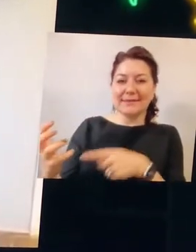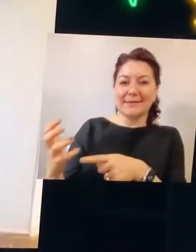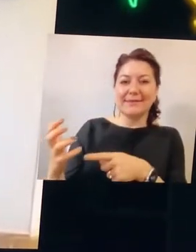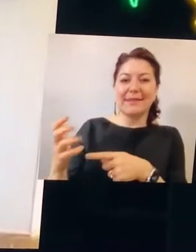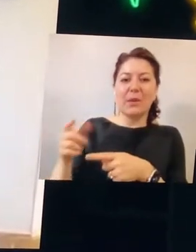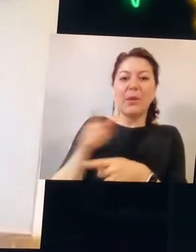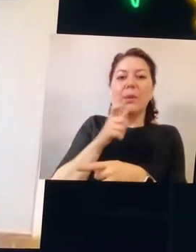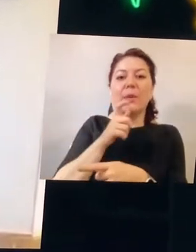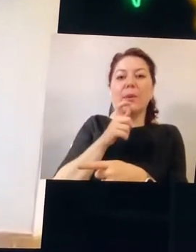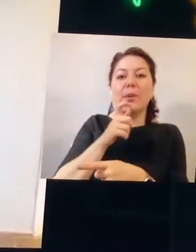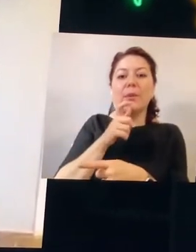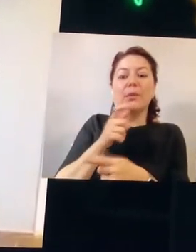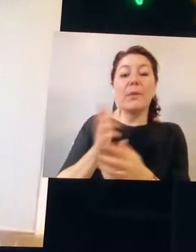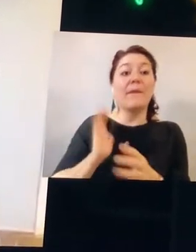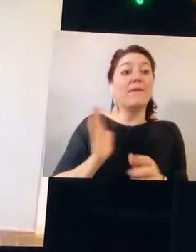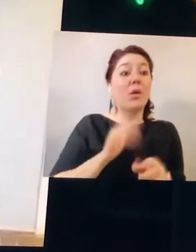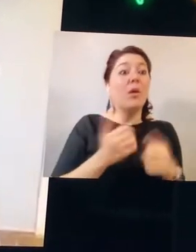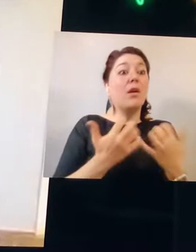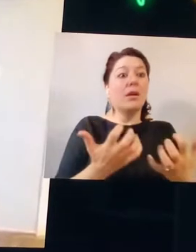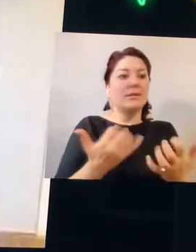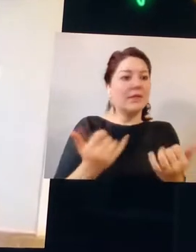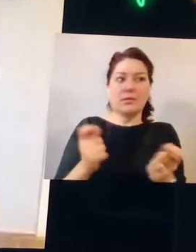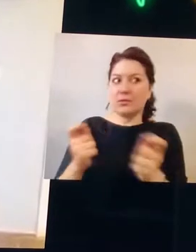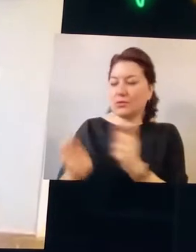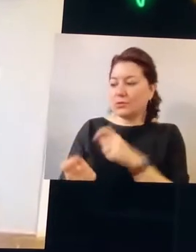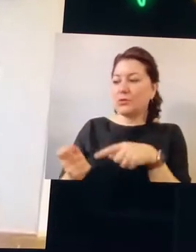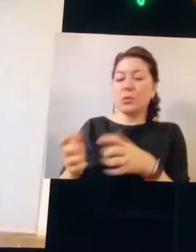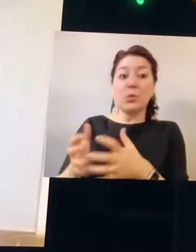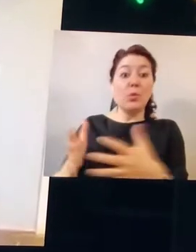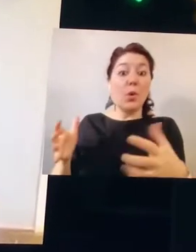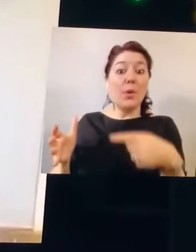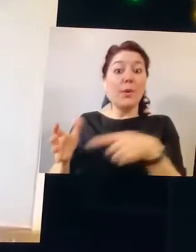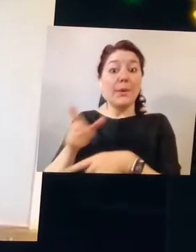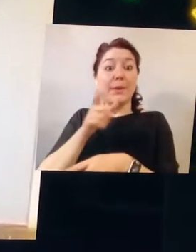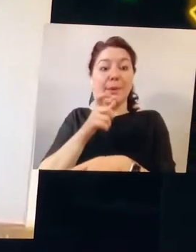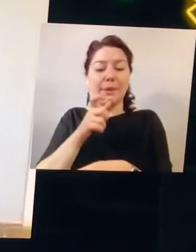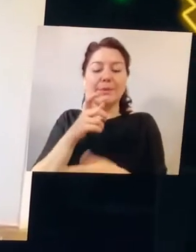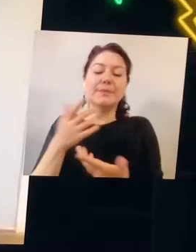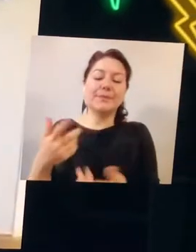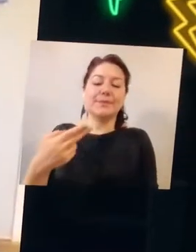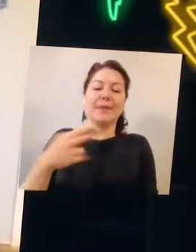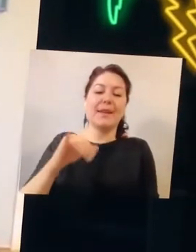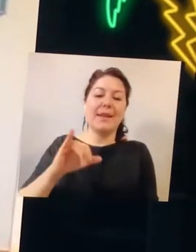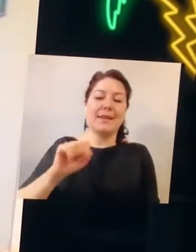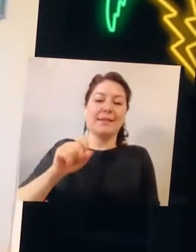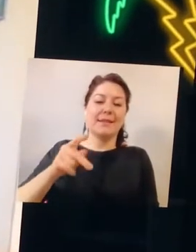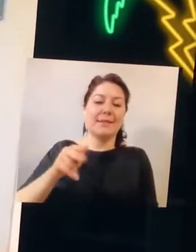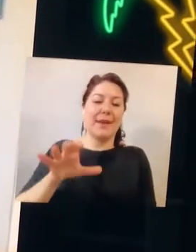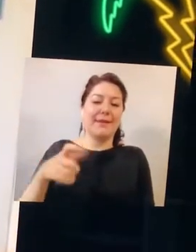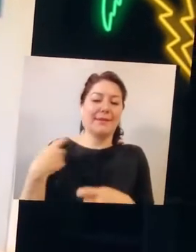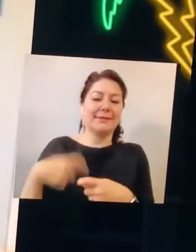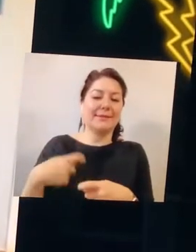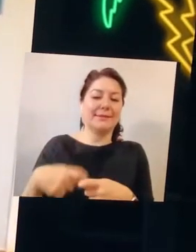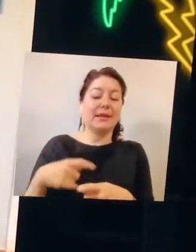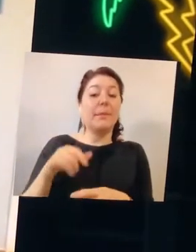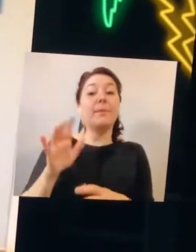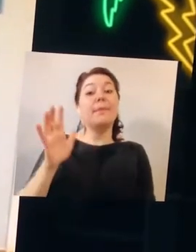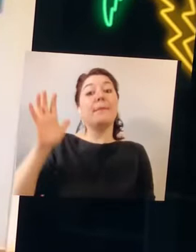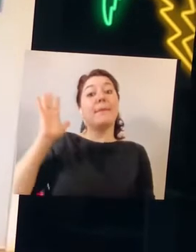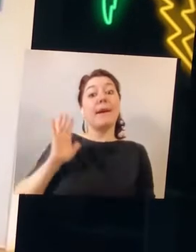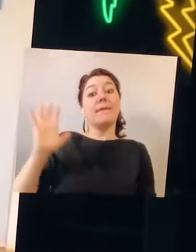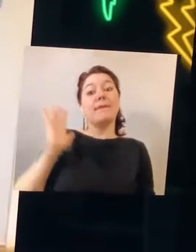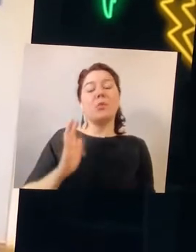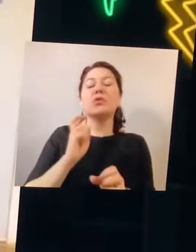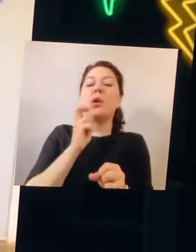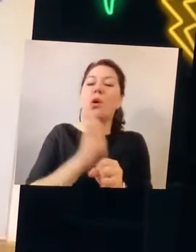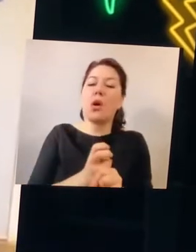growing. And that is, Hispanics. But that was a very hard message to put across back then. It's a lot